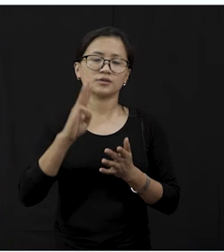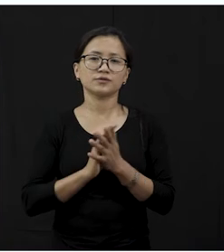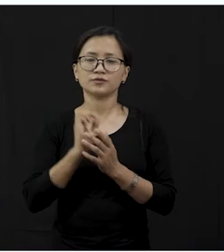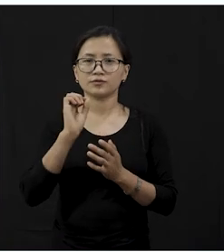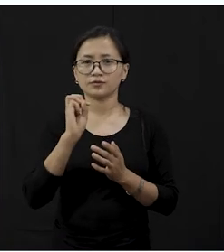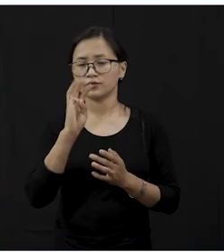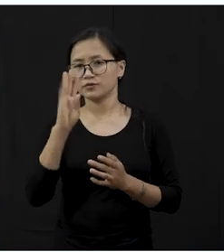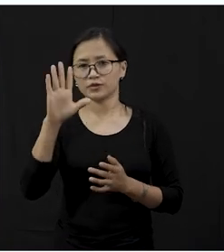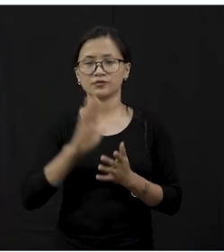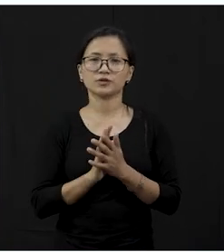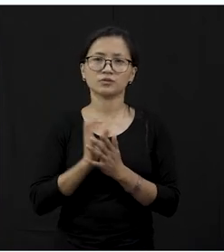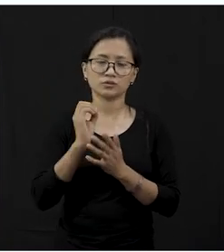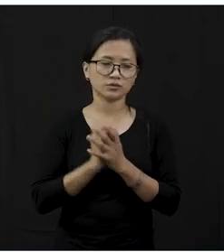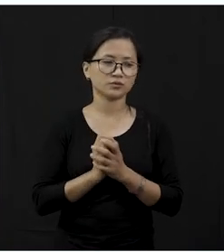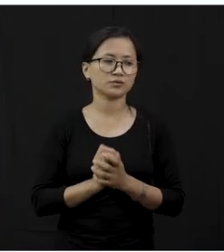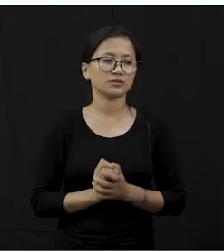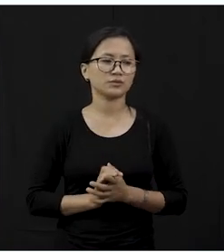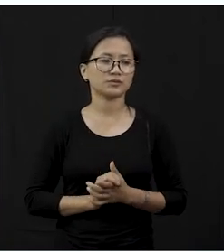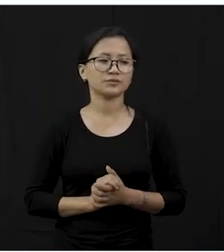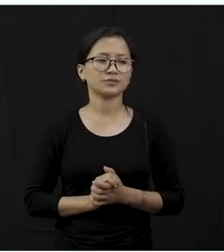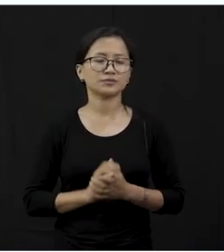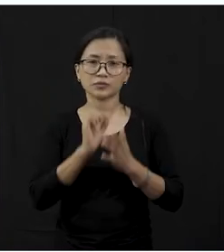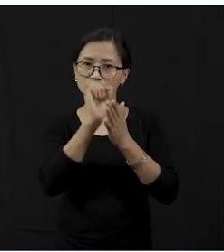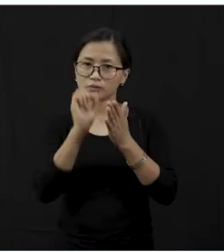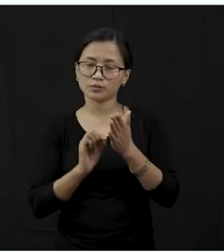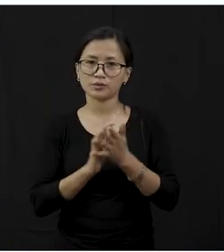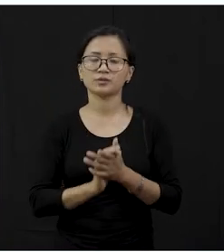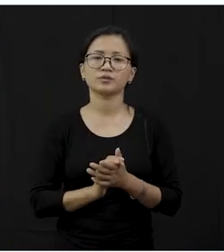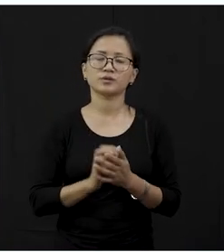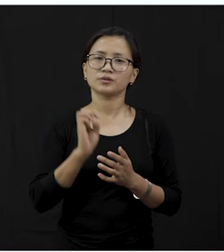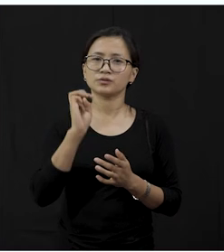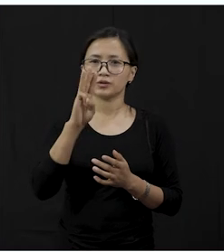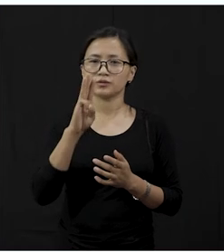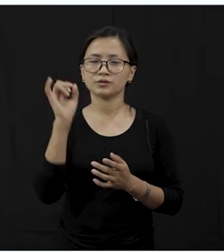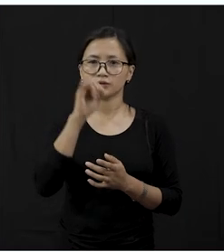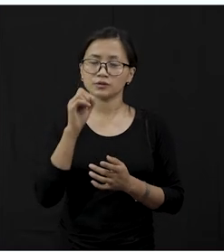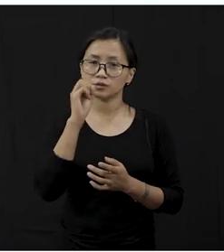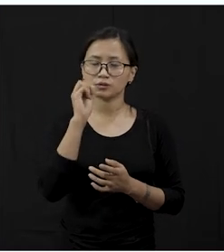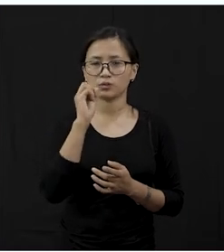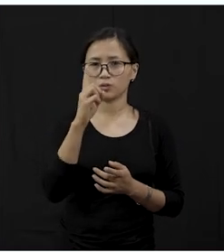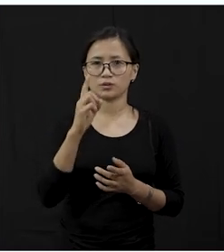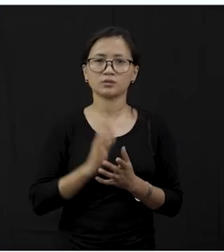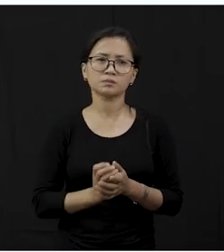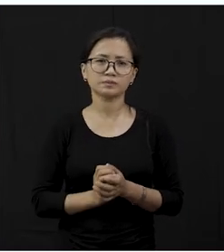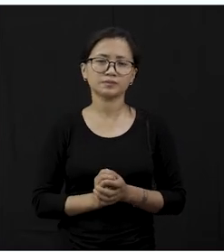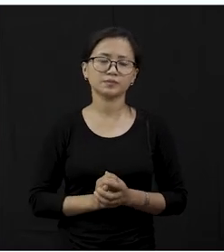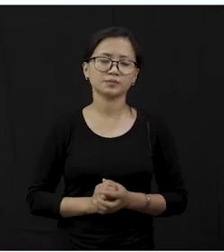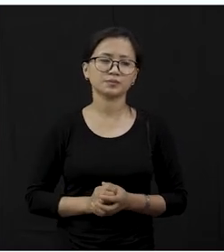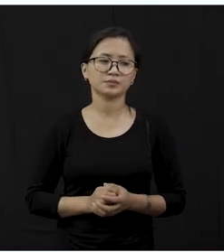35,361. So you write 35, put comma, and 361. More easier,